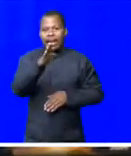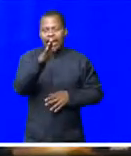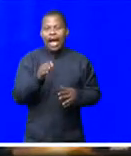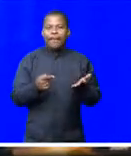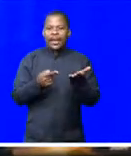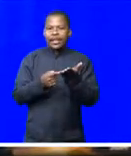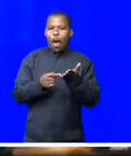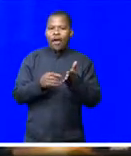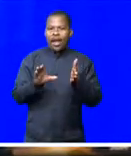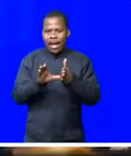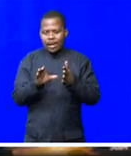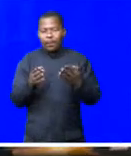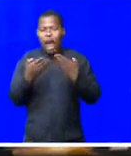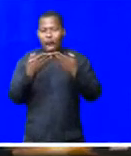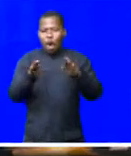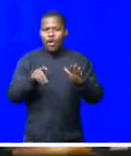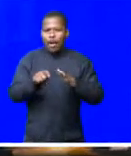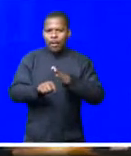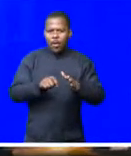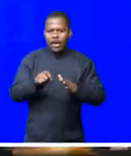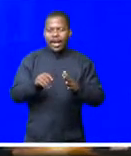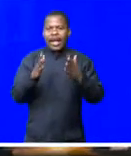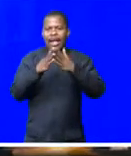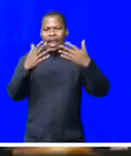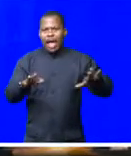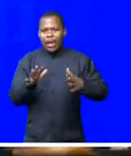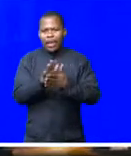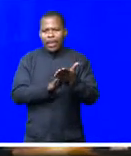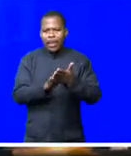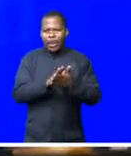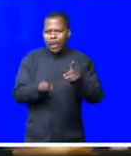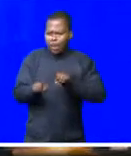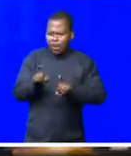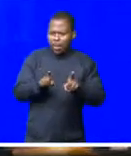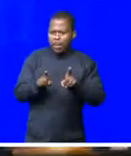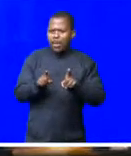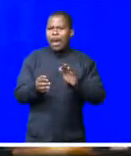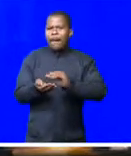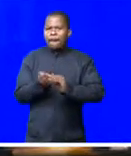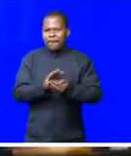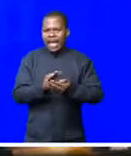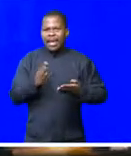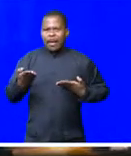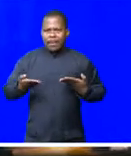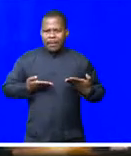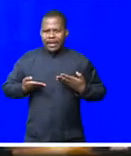selisukumise umsebenzi wokuguqula tibi kuthi tibe ibhizinisi ngendlela lenganye kube imvelo